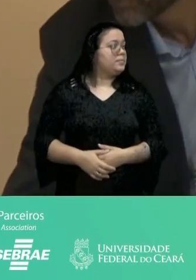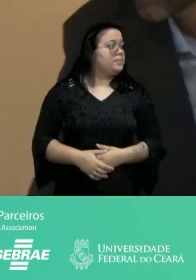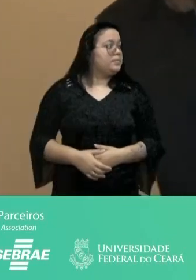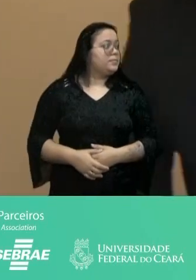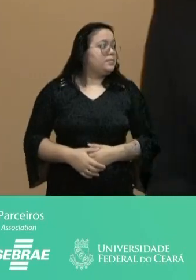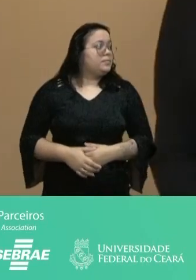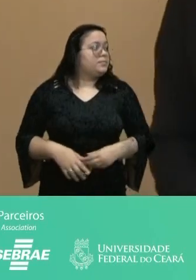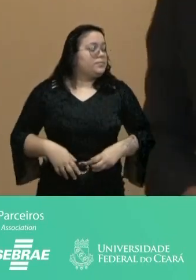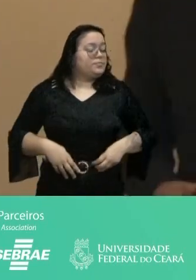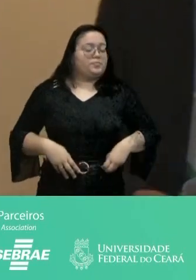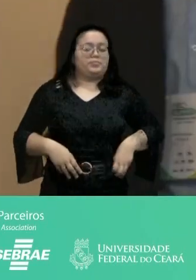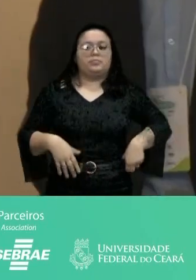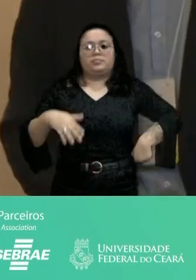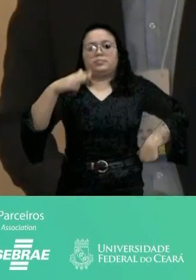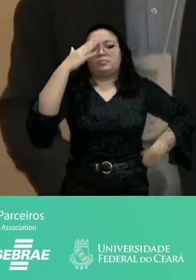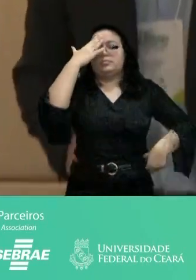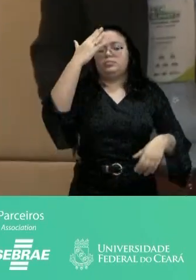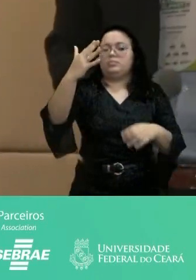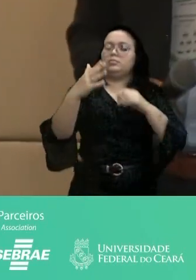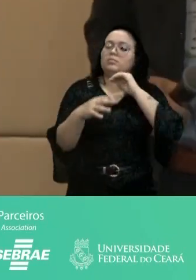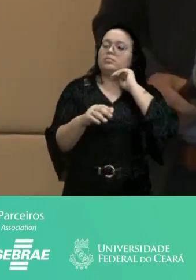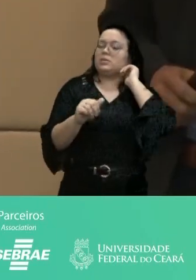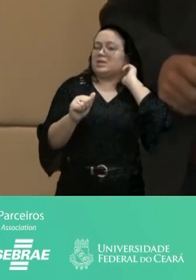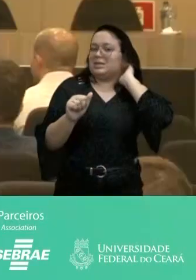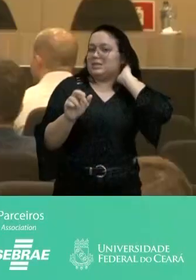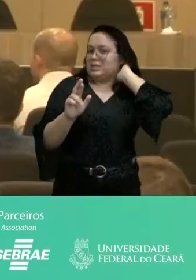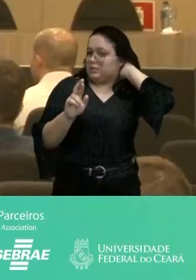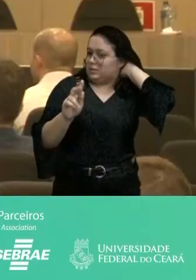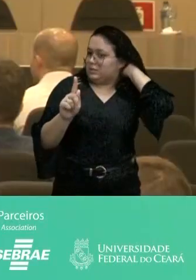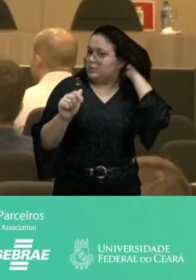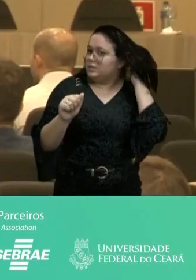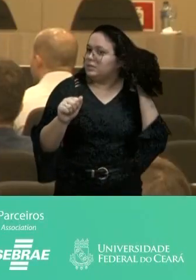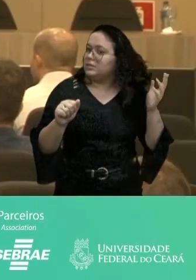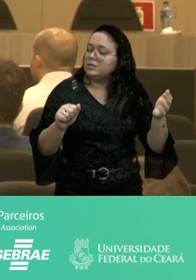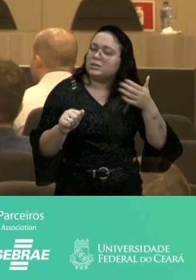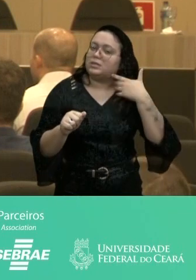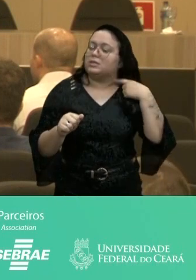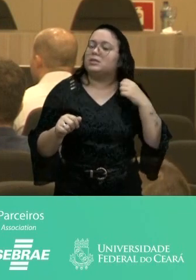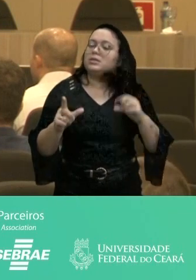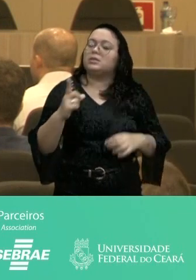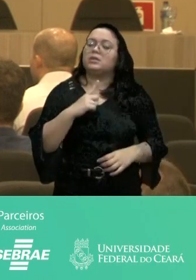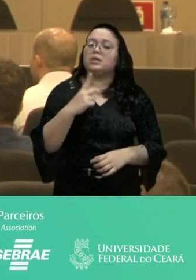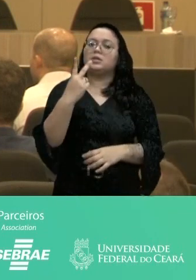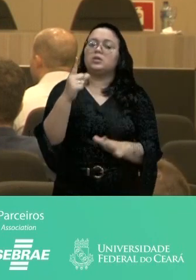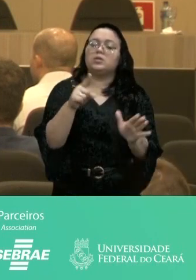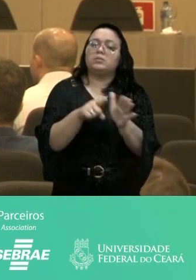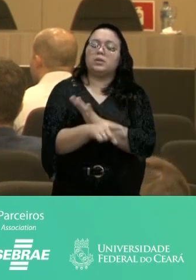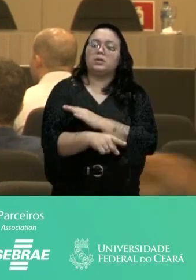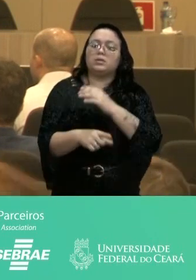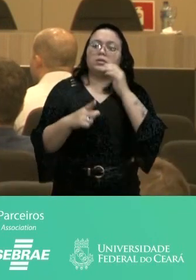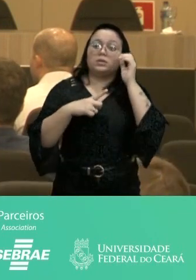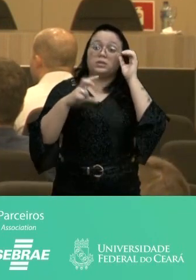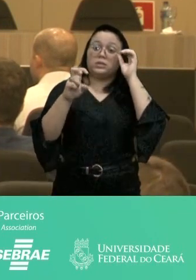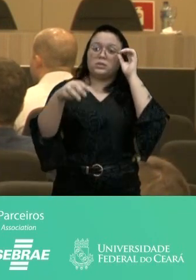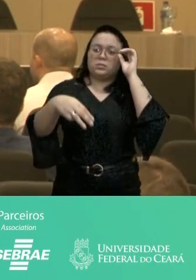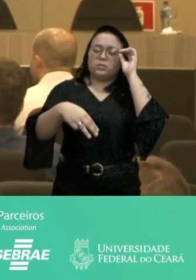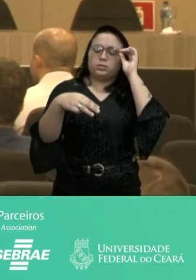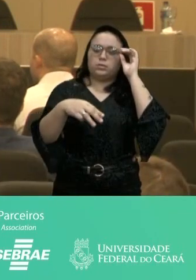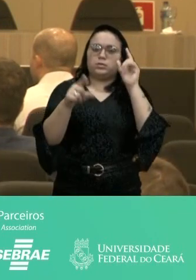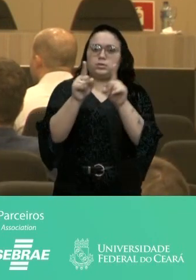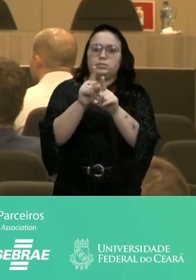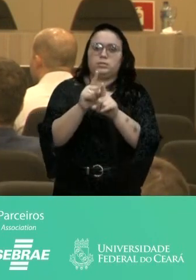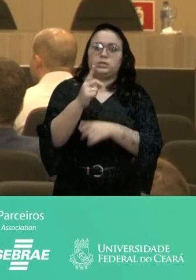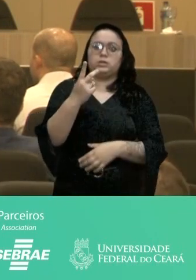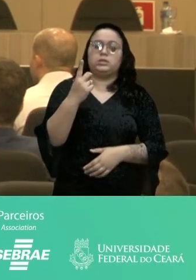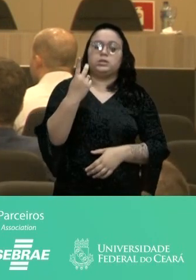Muito obrigada, Ansgar. Thank you, Ansgar. It's wonderful. We have two questions here. We have 5 minutes